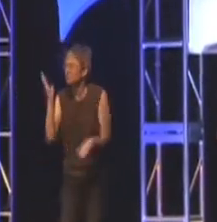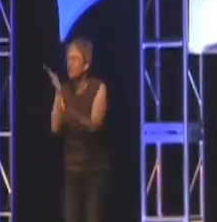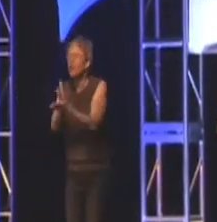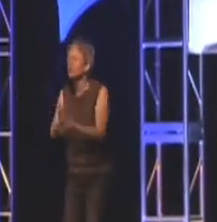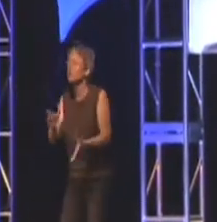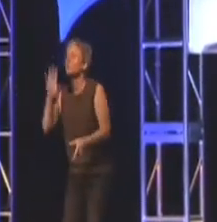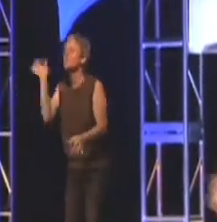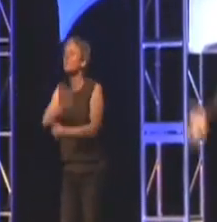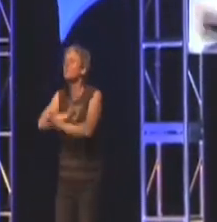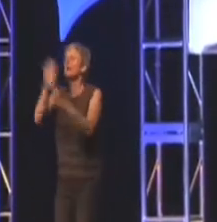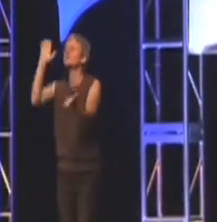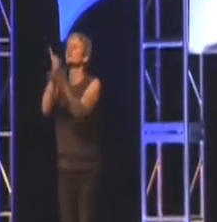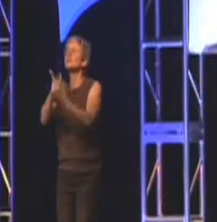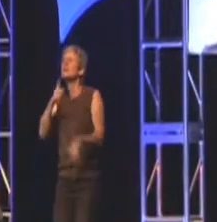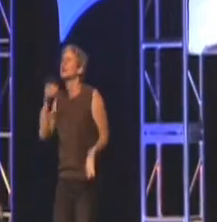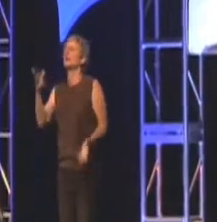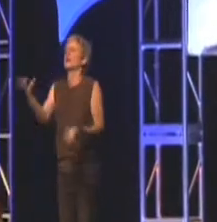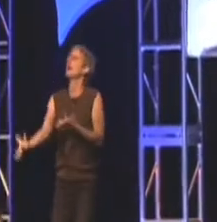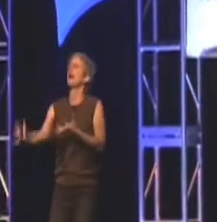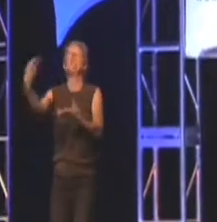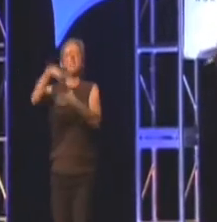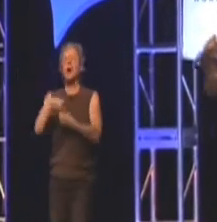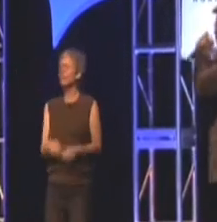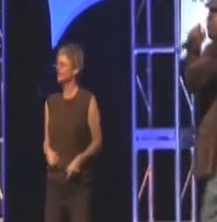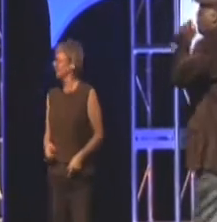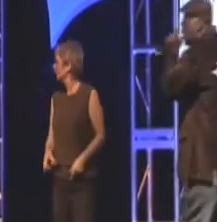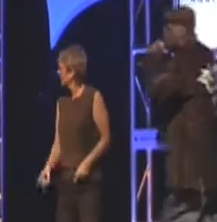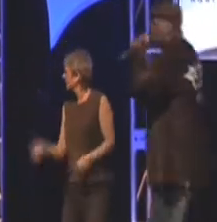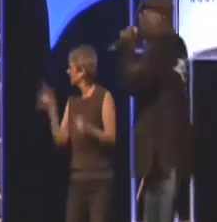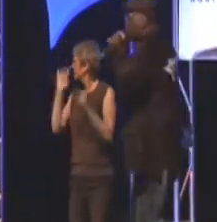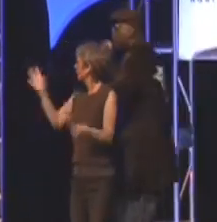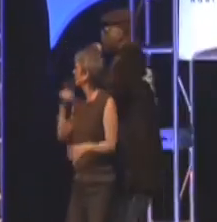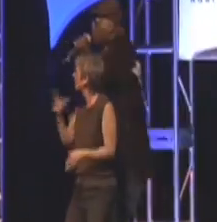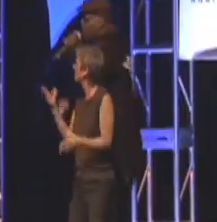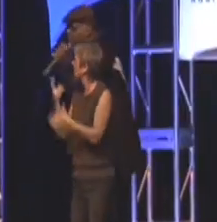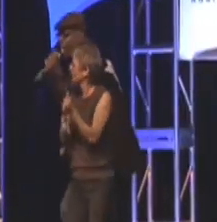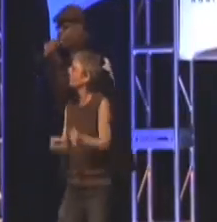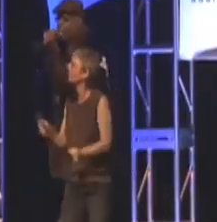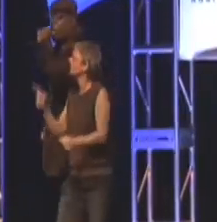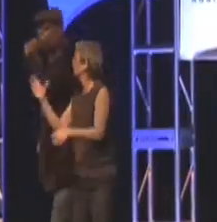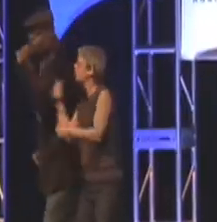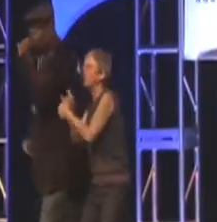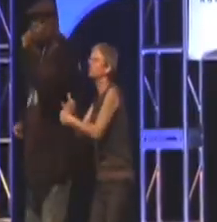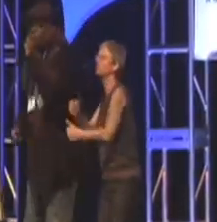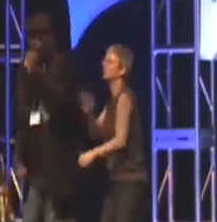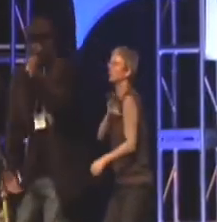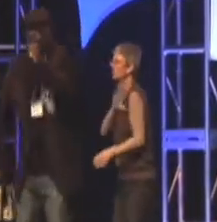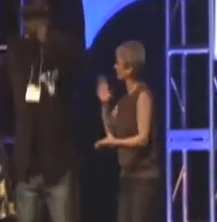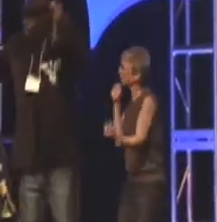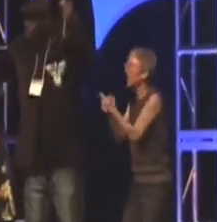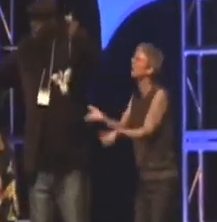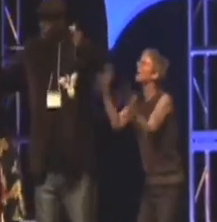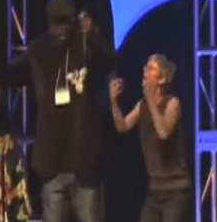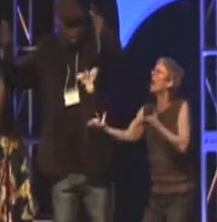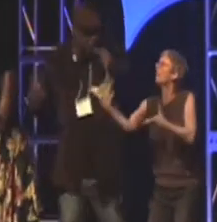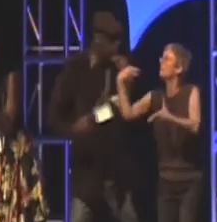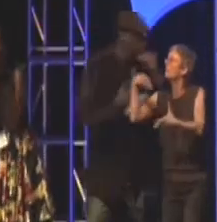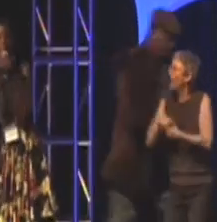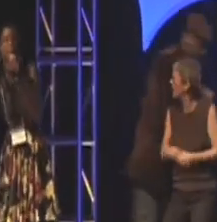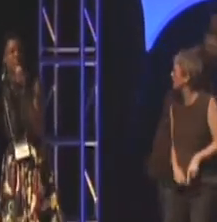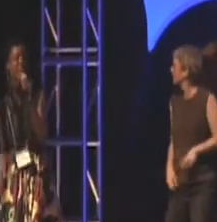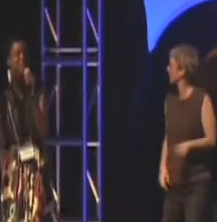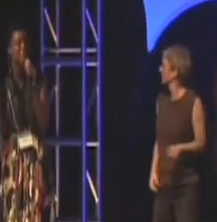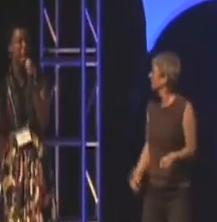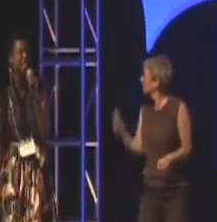in Putting violence to an end Let's get involved Stop the human trafficking And police brutality Come on everybody Let's get involved